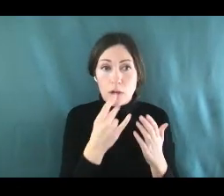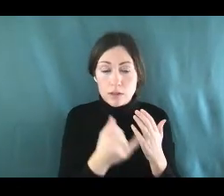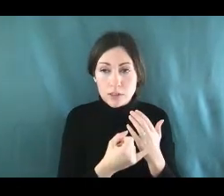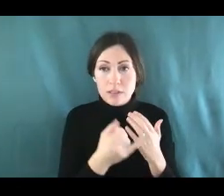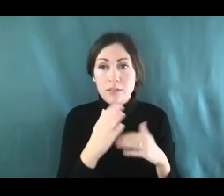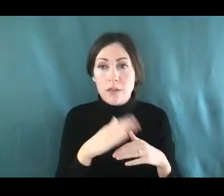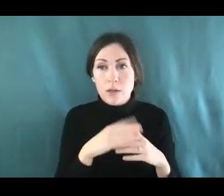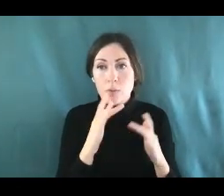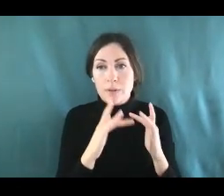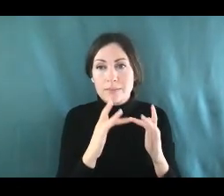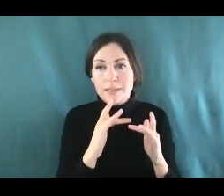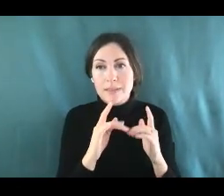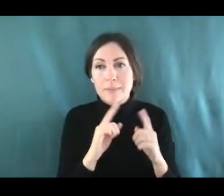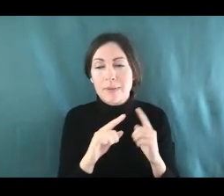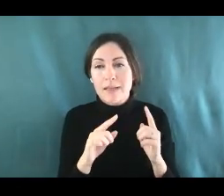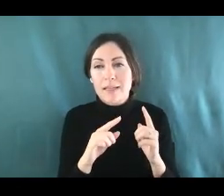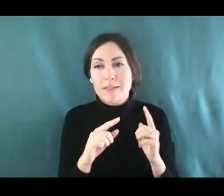they